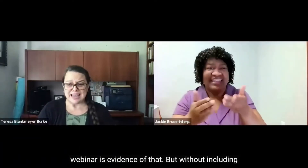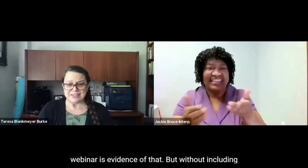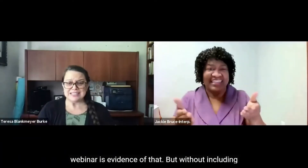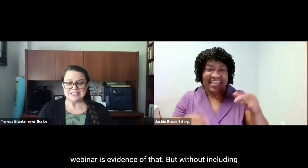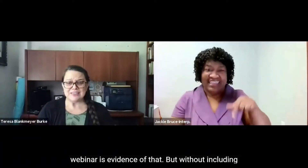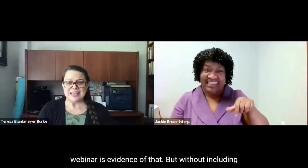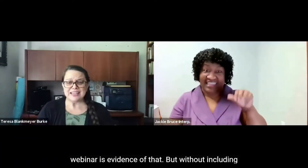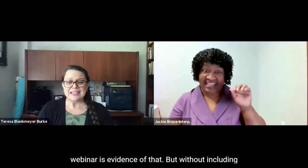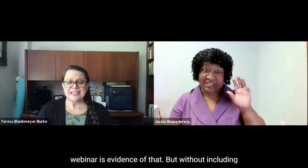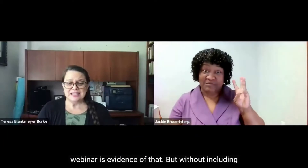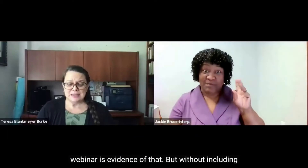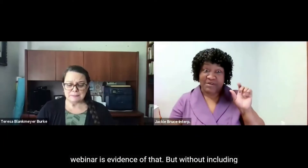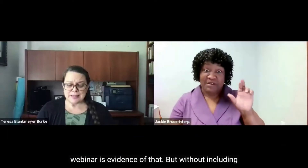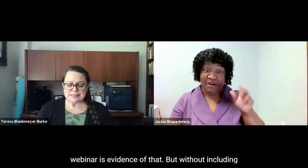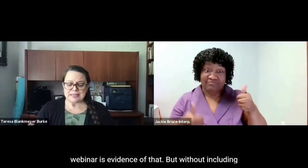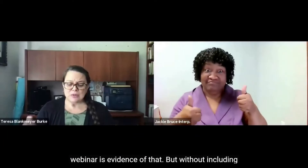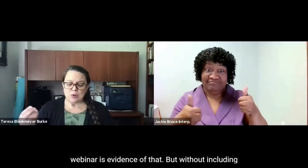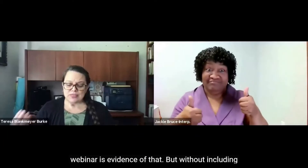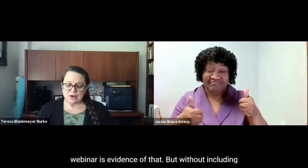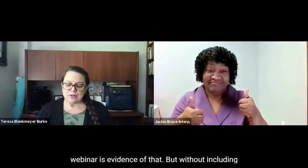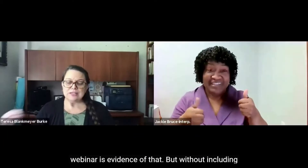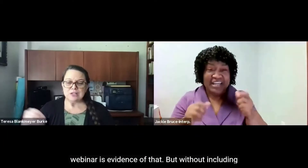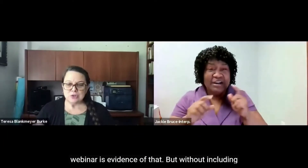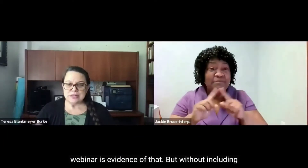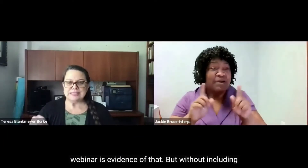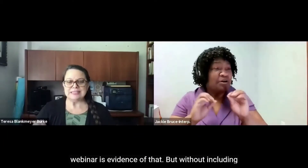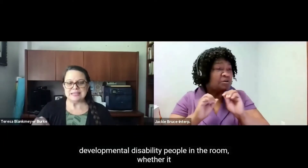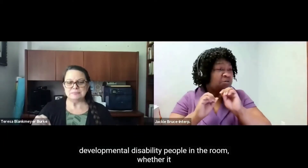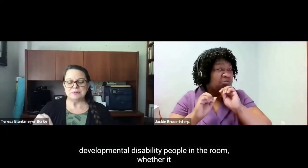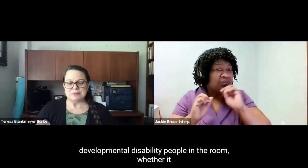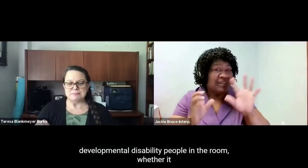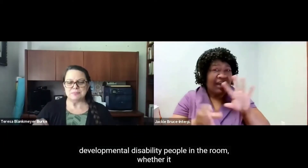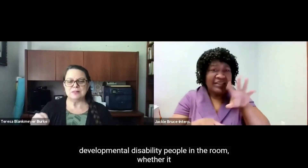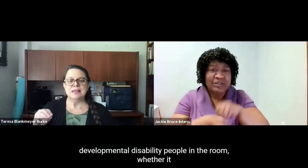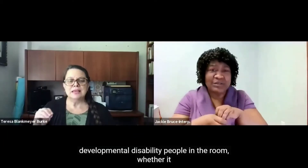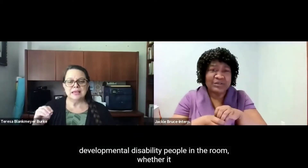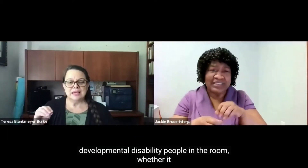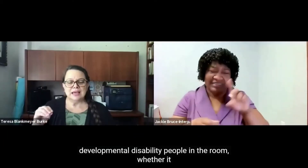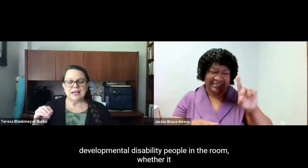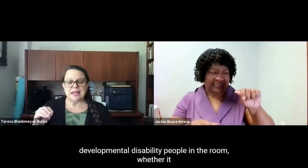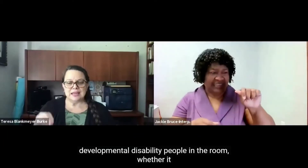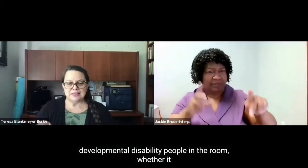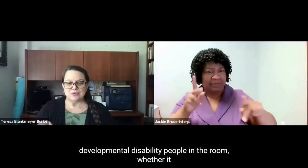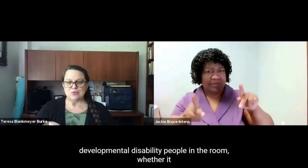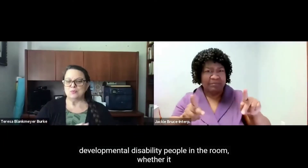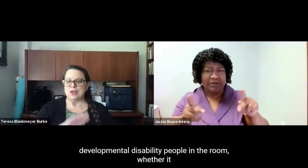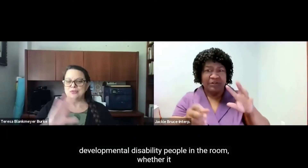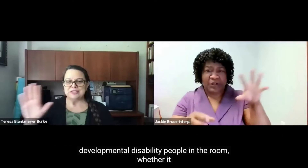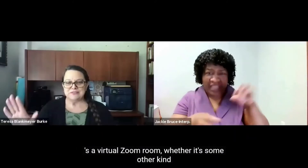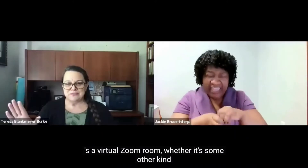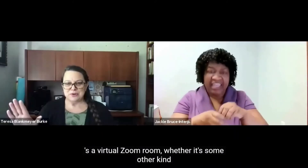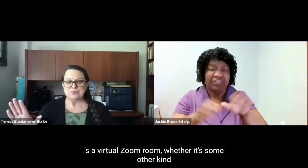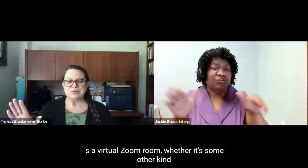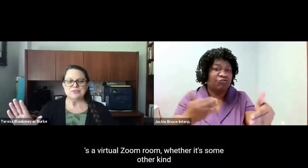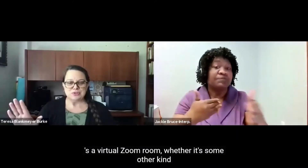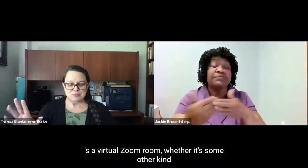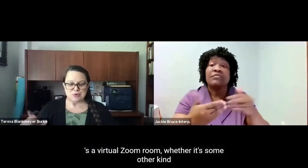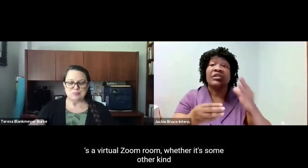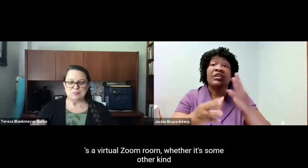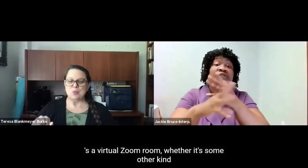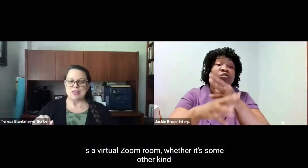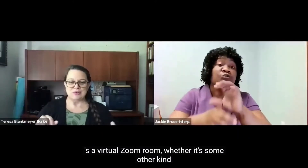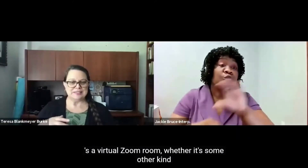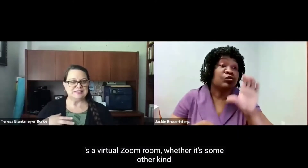webinar is evidence of that, but without including disabled people in the room, whether it's a virtual